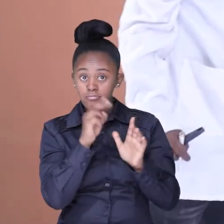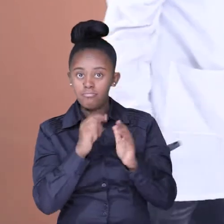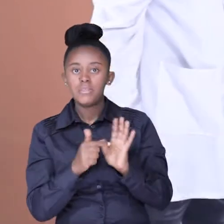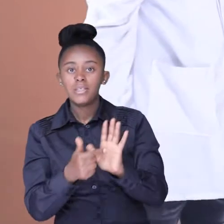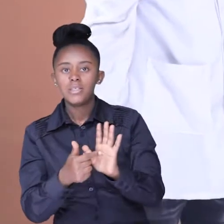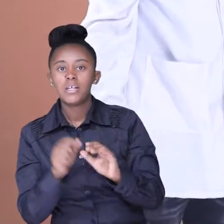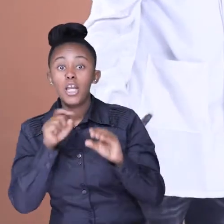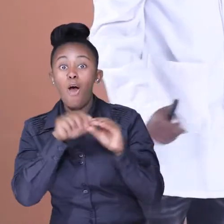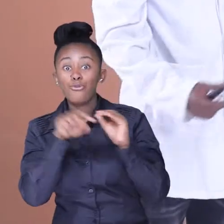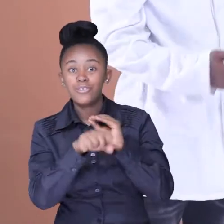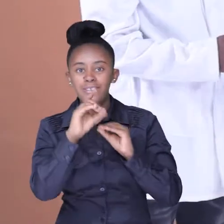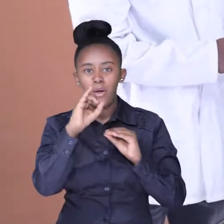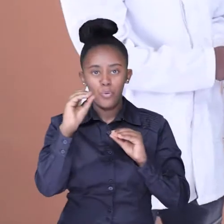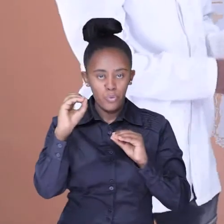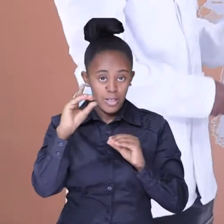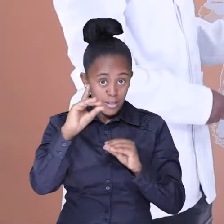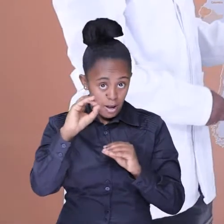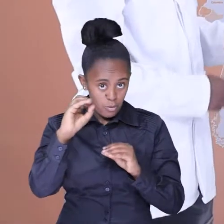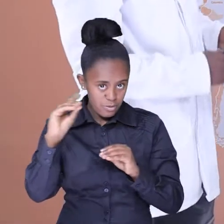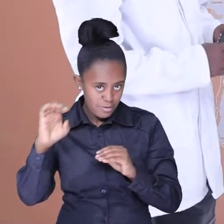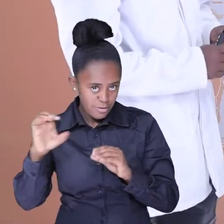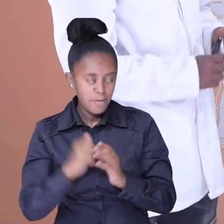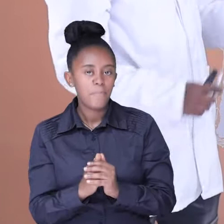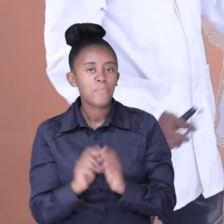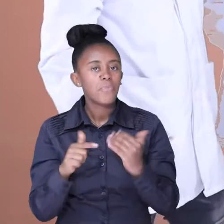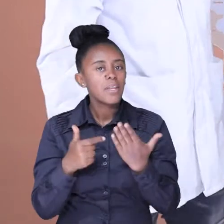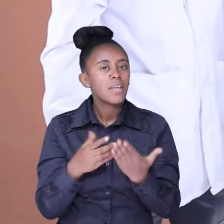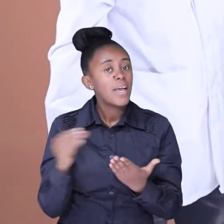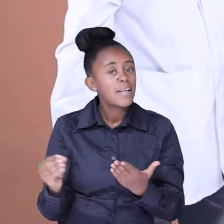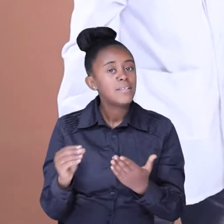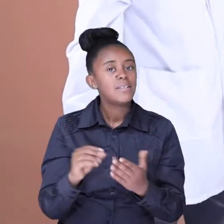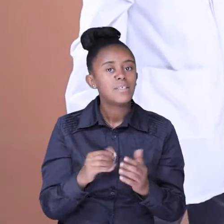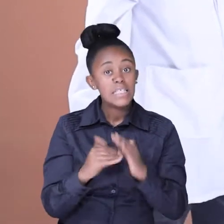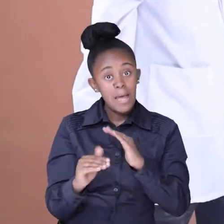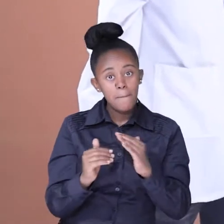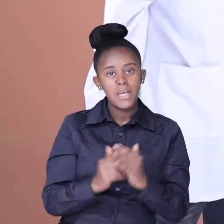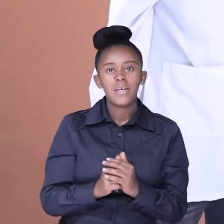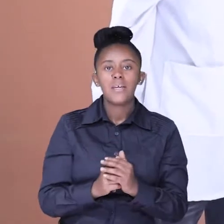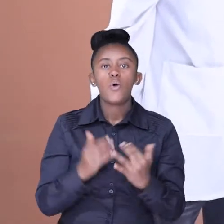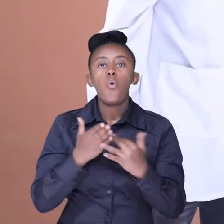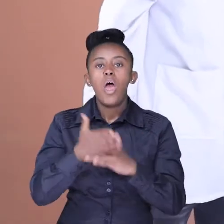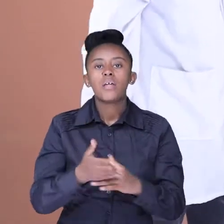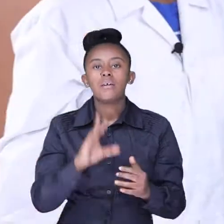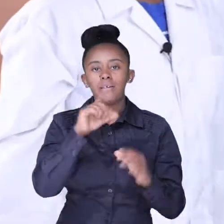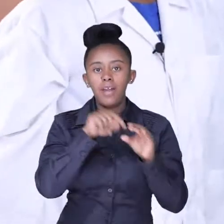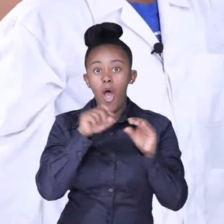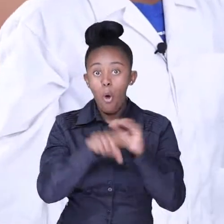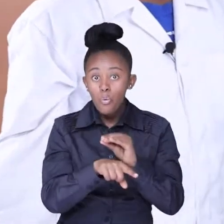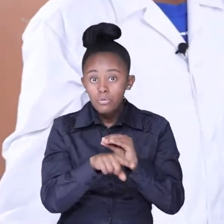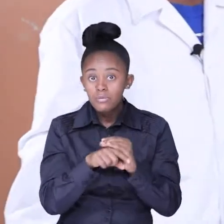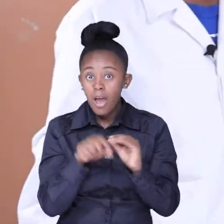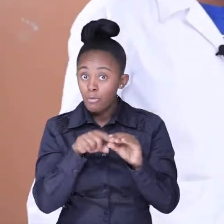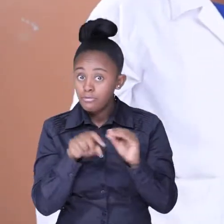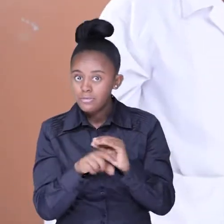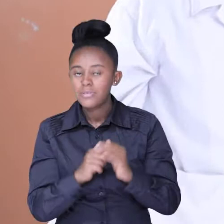for a diode and as a device for the diode. And semiconductor diode forward from layer of P-type